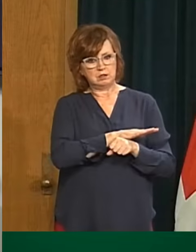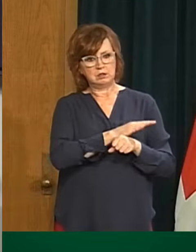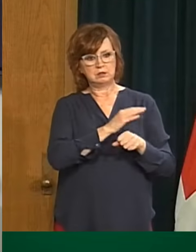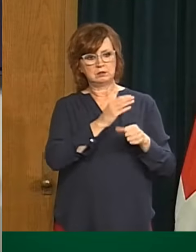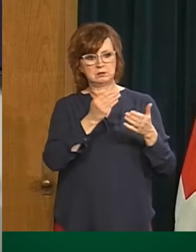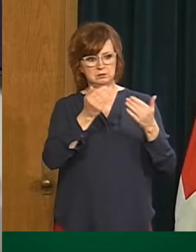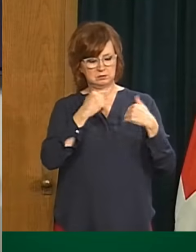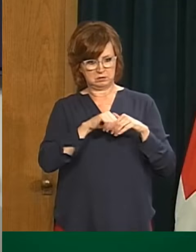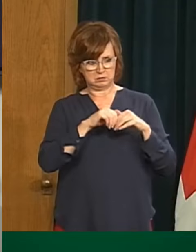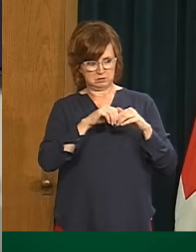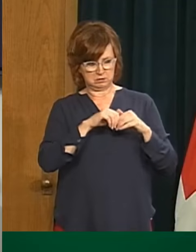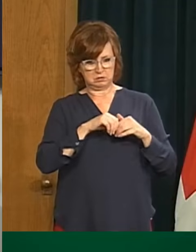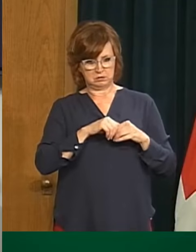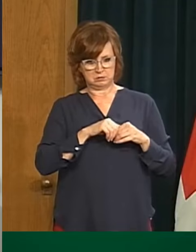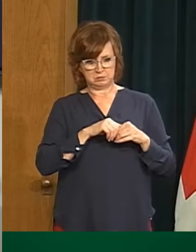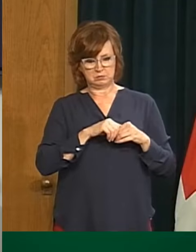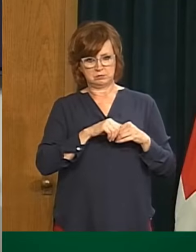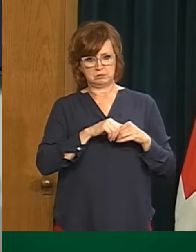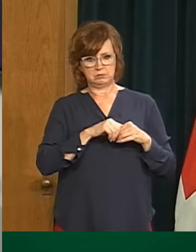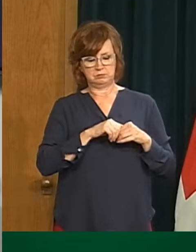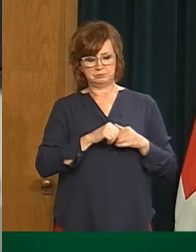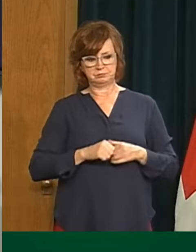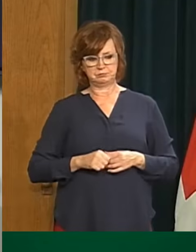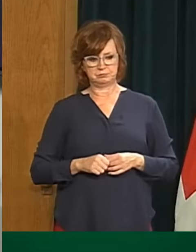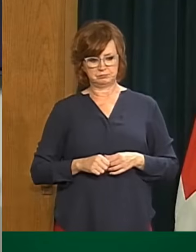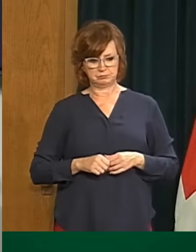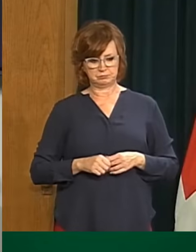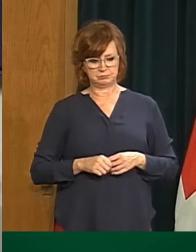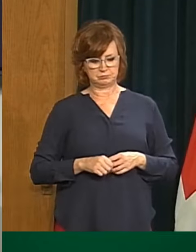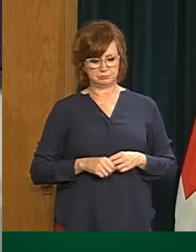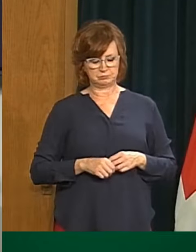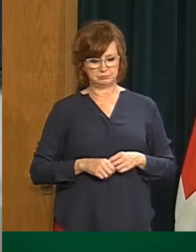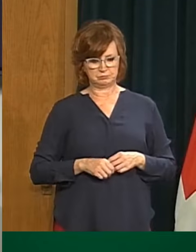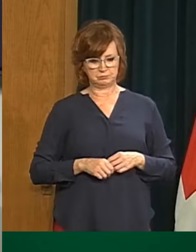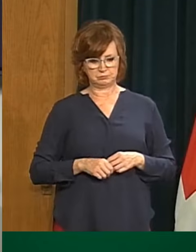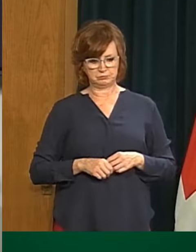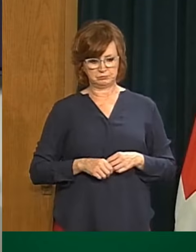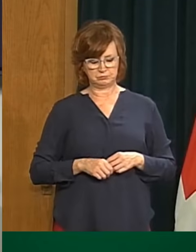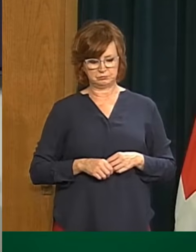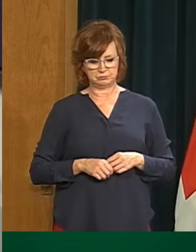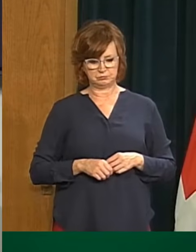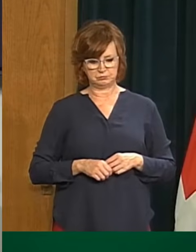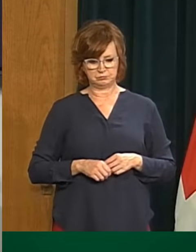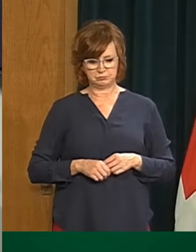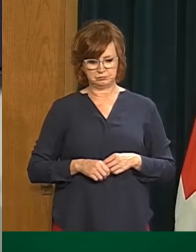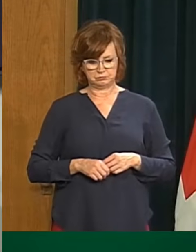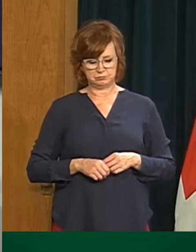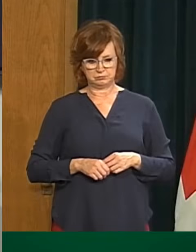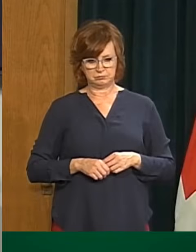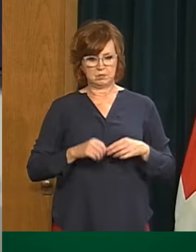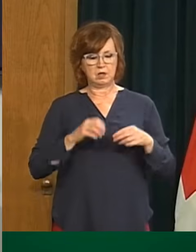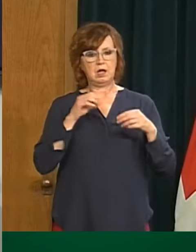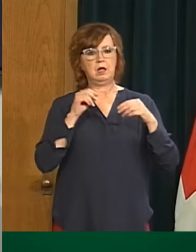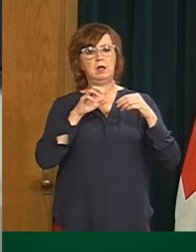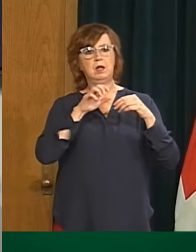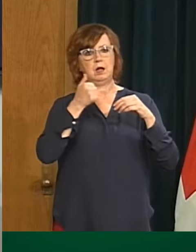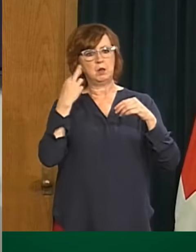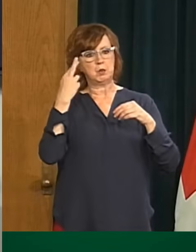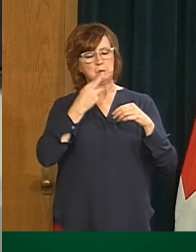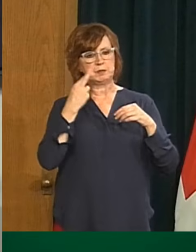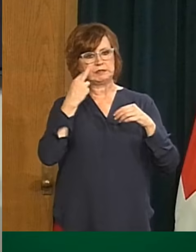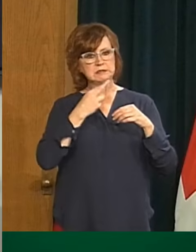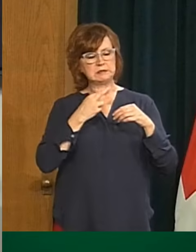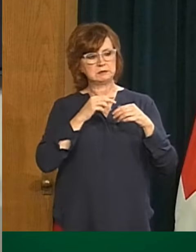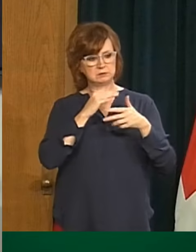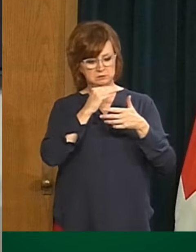will folks have the ability in where they live today have the ability to properly self-isolate? So one of the reasons we're going to door to